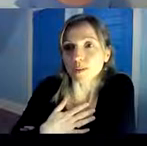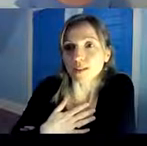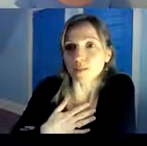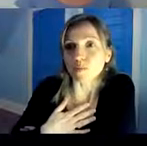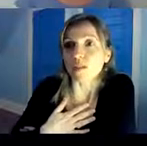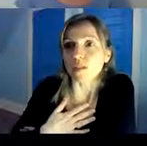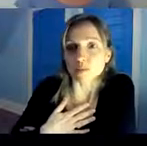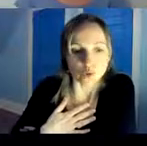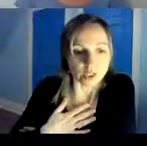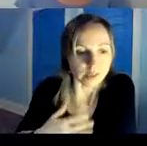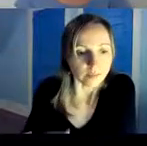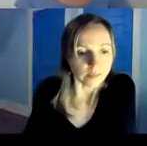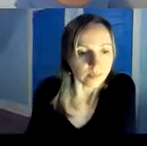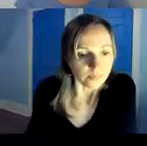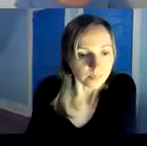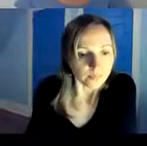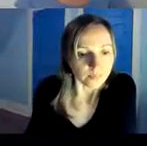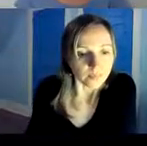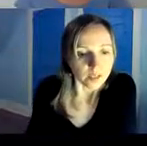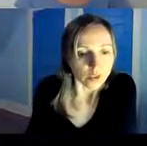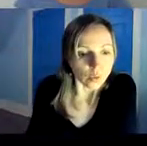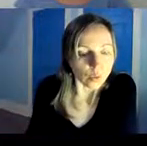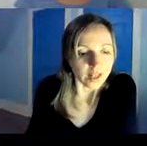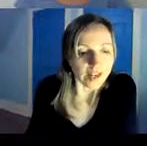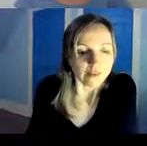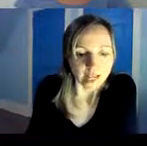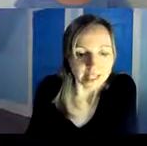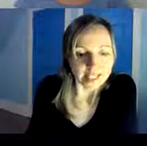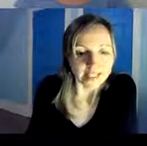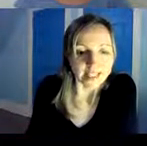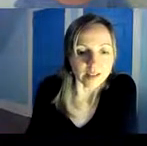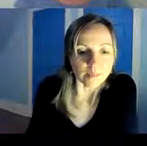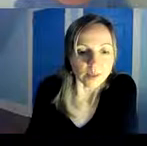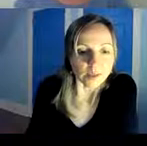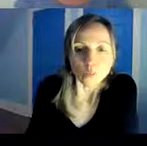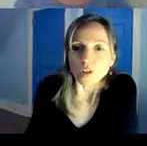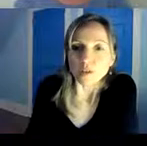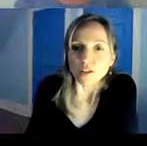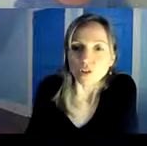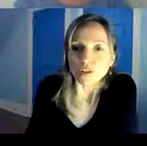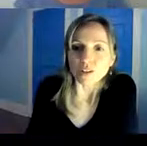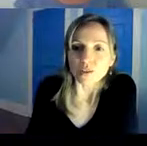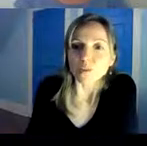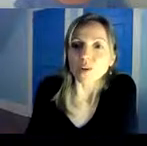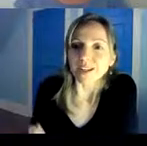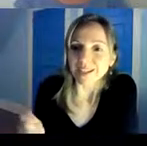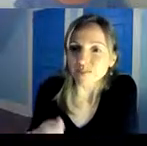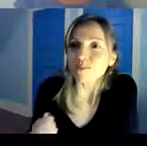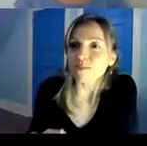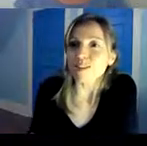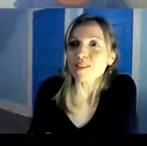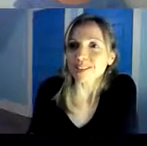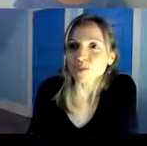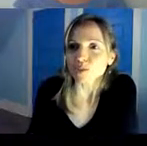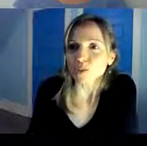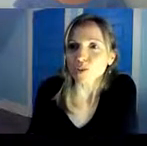no experience of removing it from trees. So what I have read is that you want to make sure that you want to kind of get rid